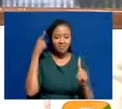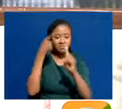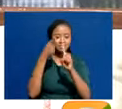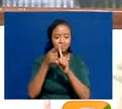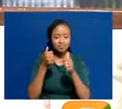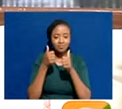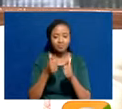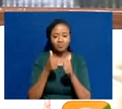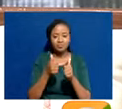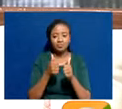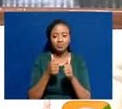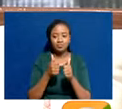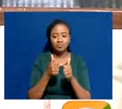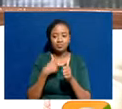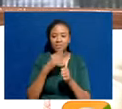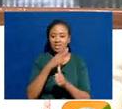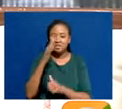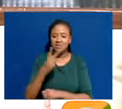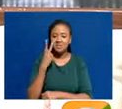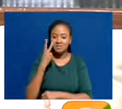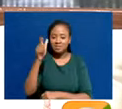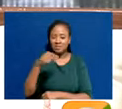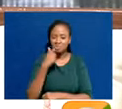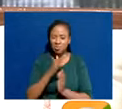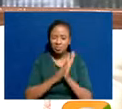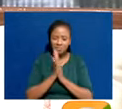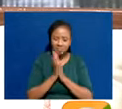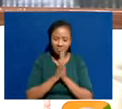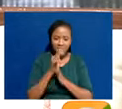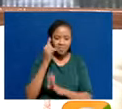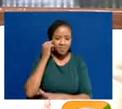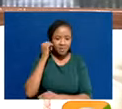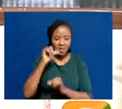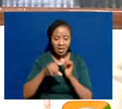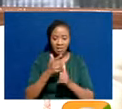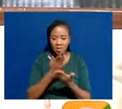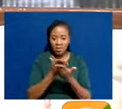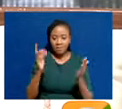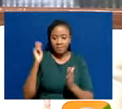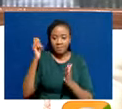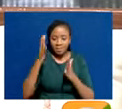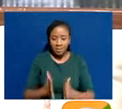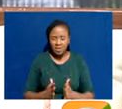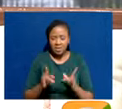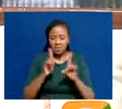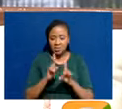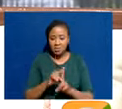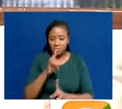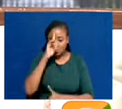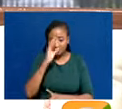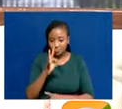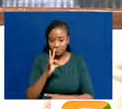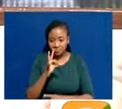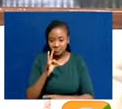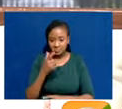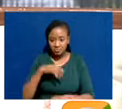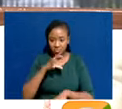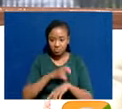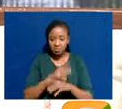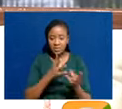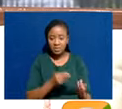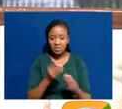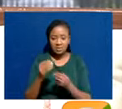seen a man so passionate who works that hard thinking about the people of Kenya. The cynicism comes from the fact that it's easier to sell a